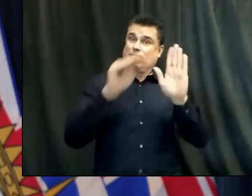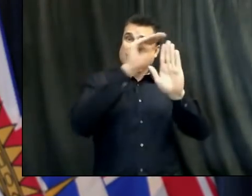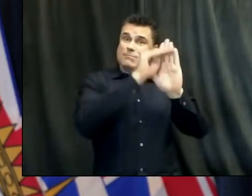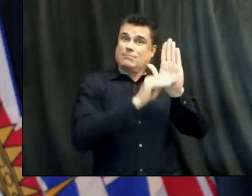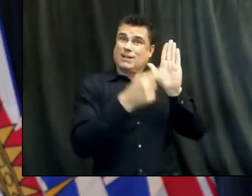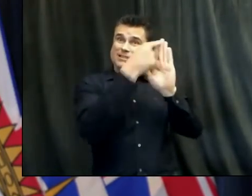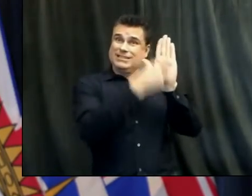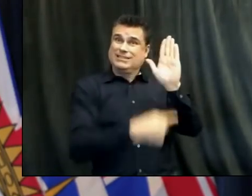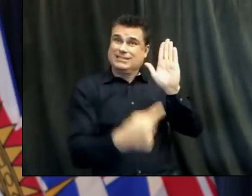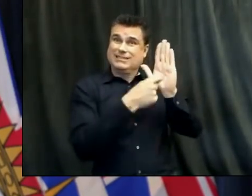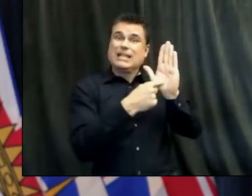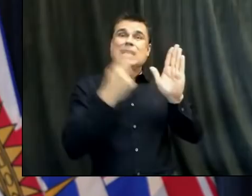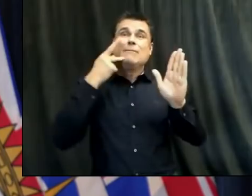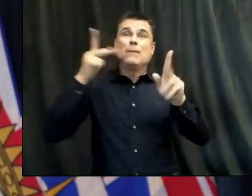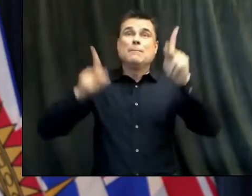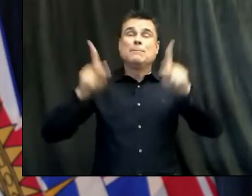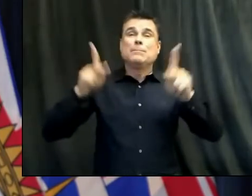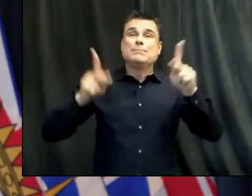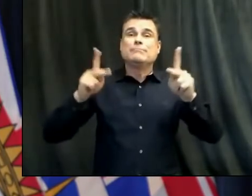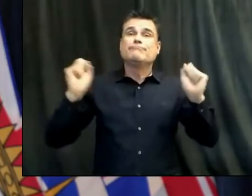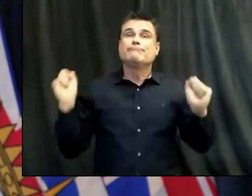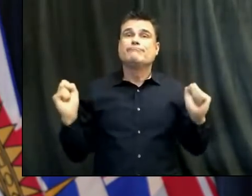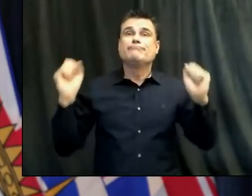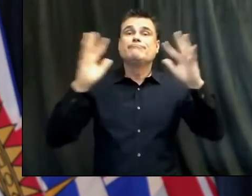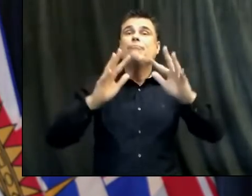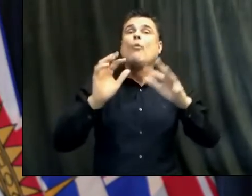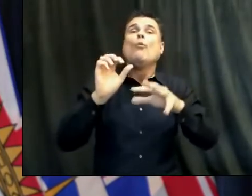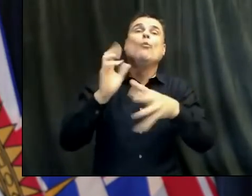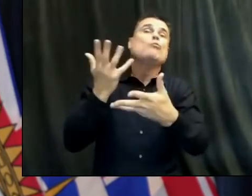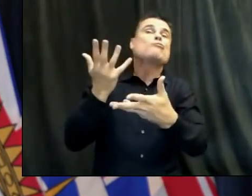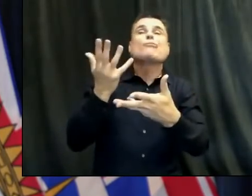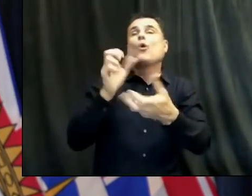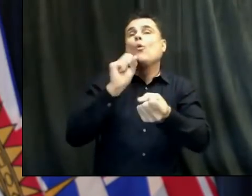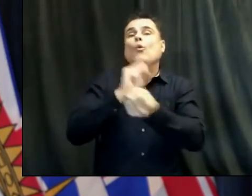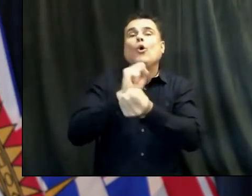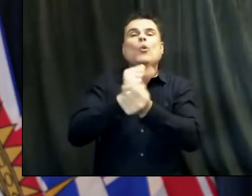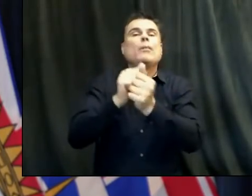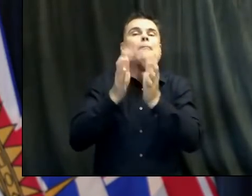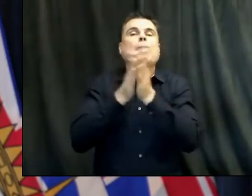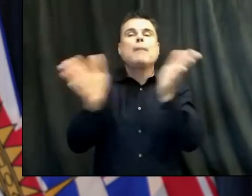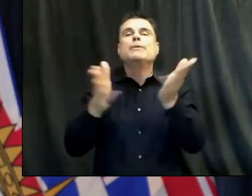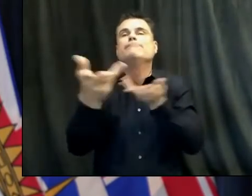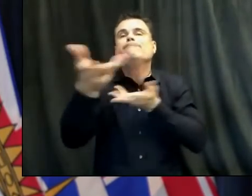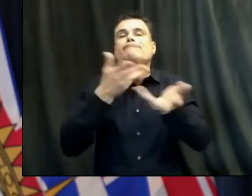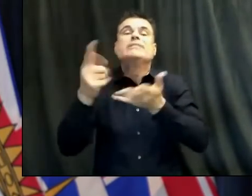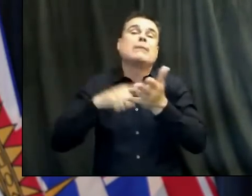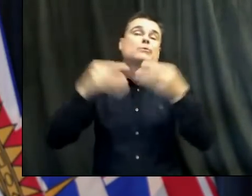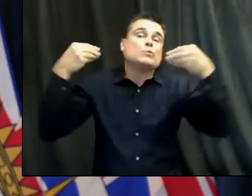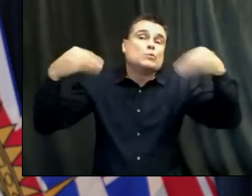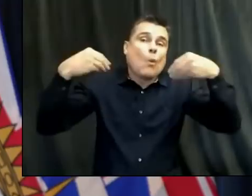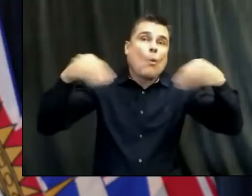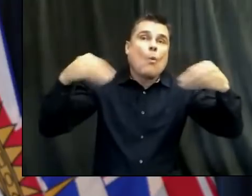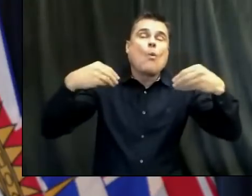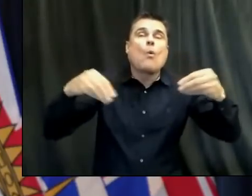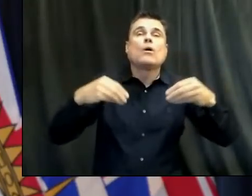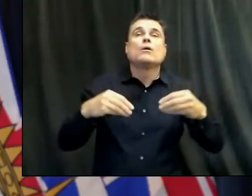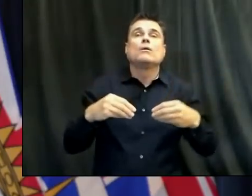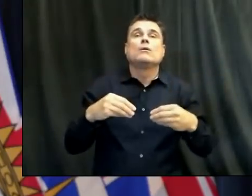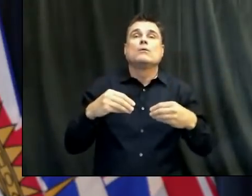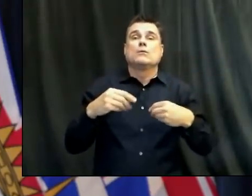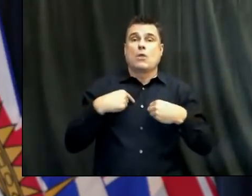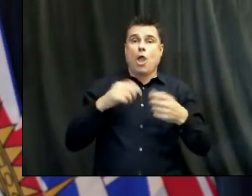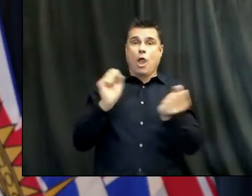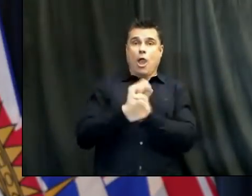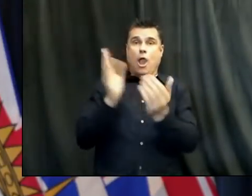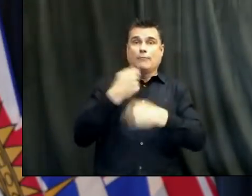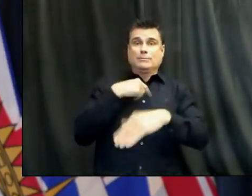for example, that somebody was at that class and went into work and then spread it between people in the